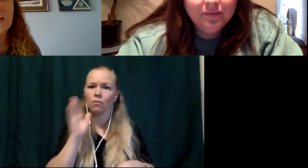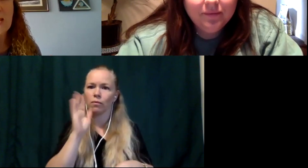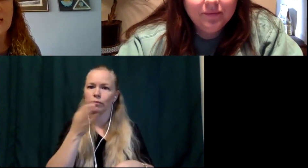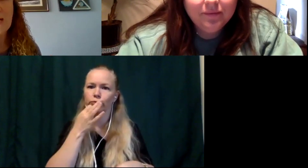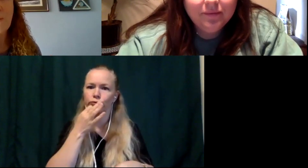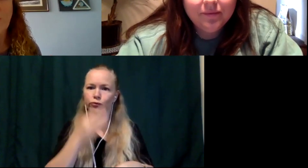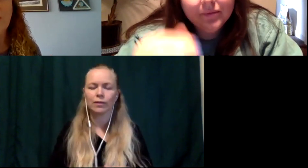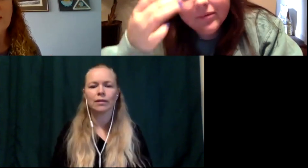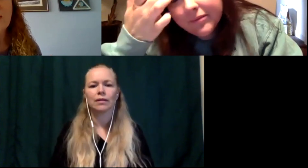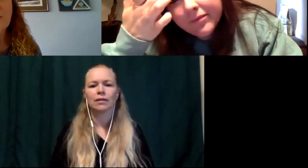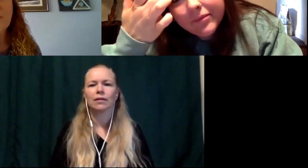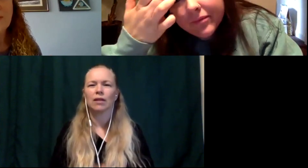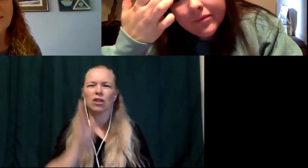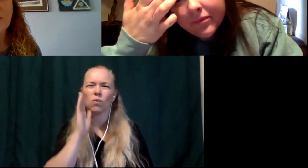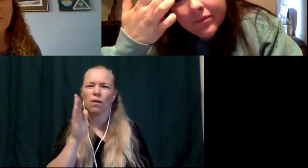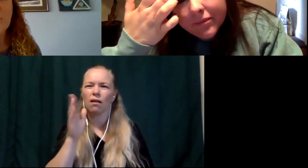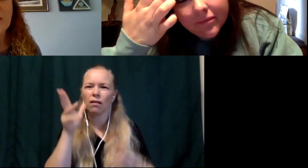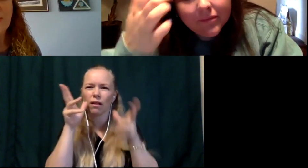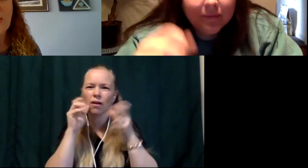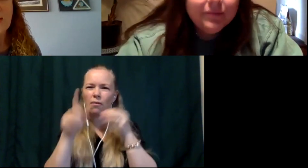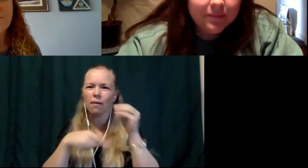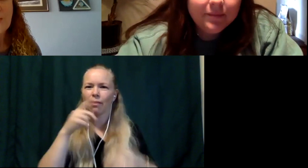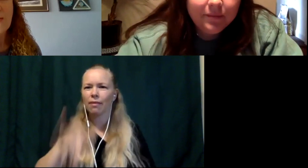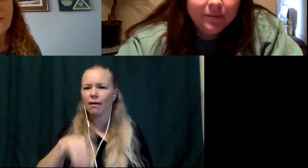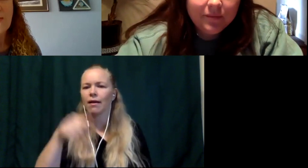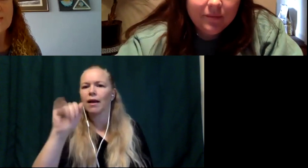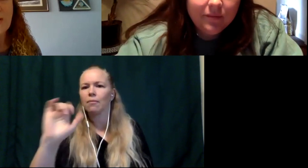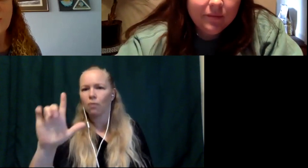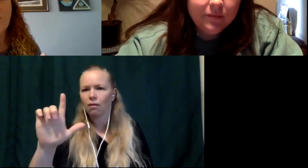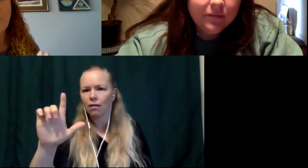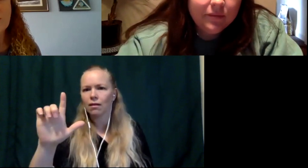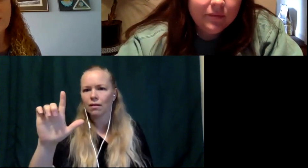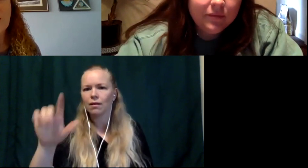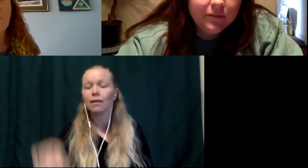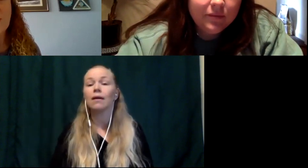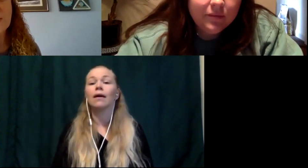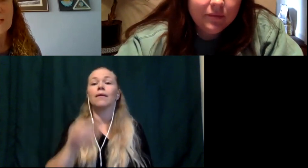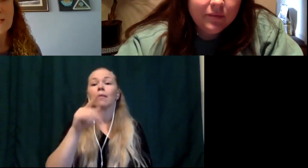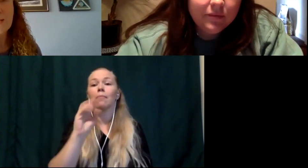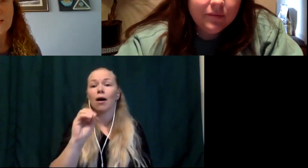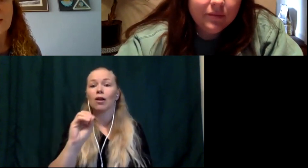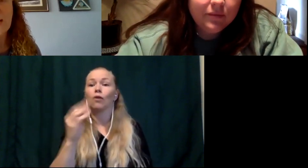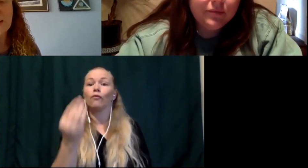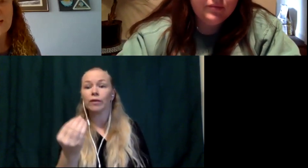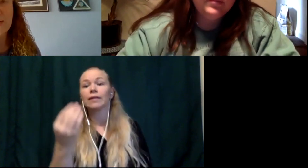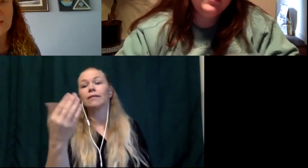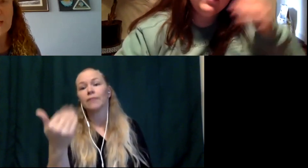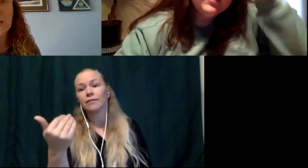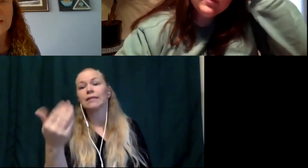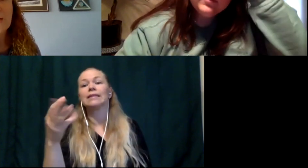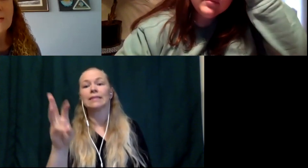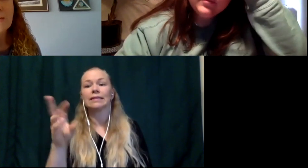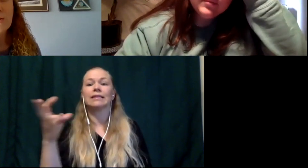that in April. There'll be lots of people talking about that. And then there was Apollo 14, 15, 16, and